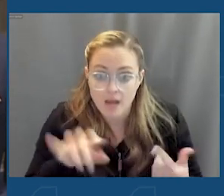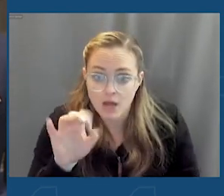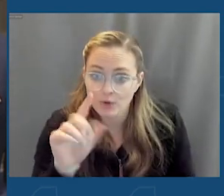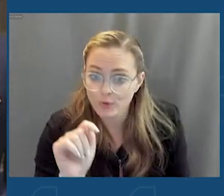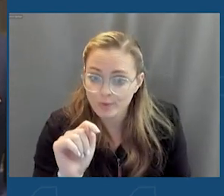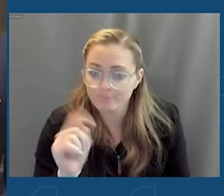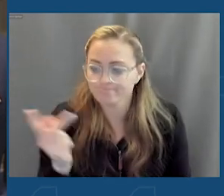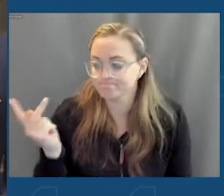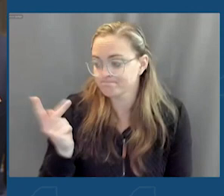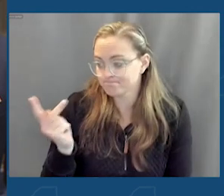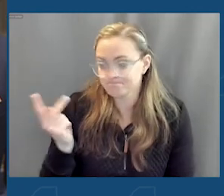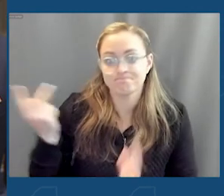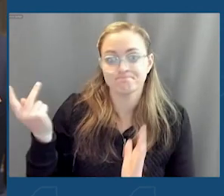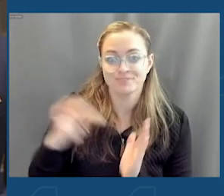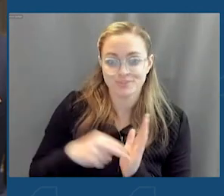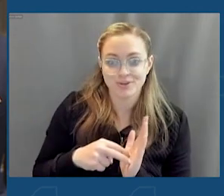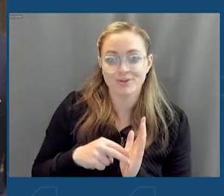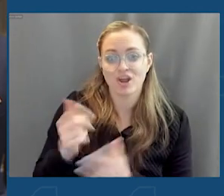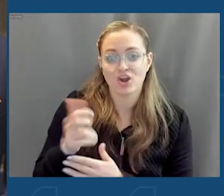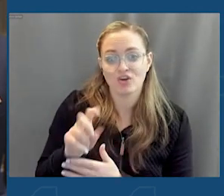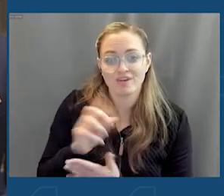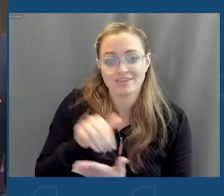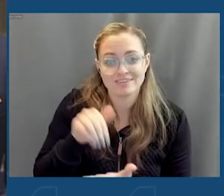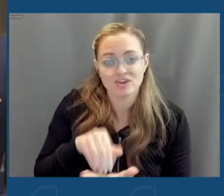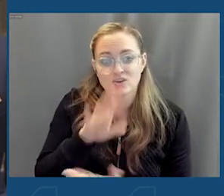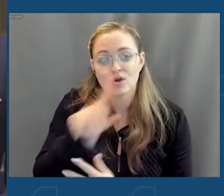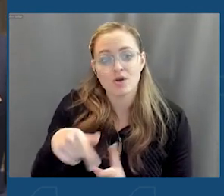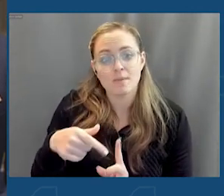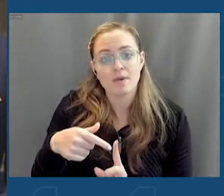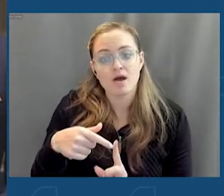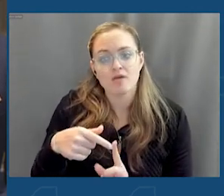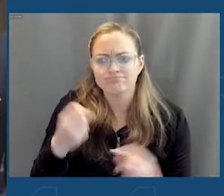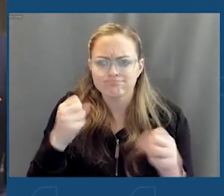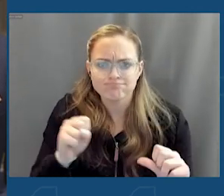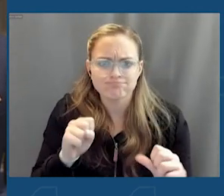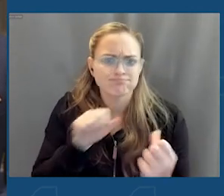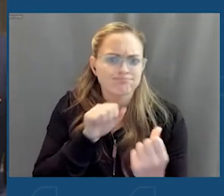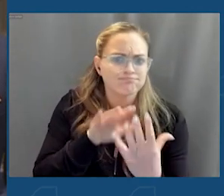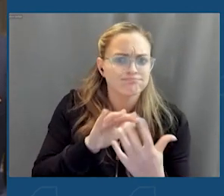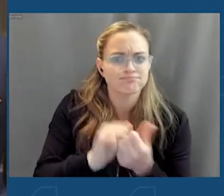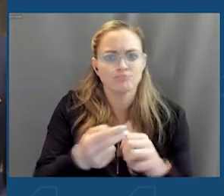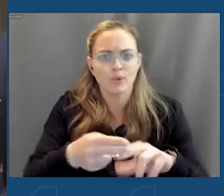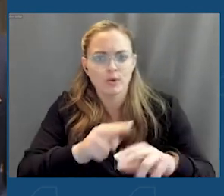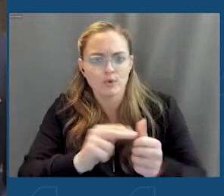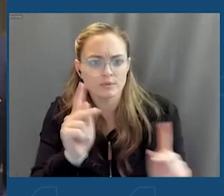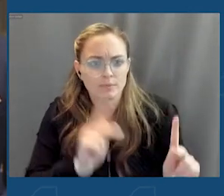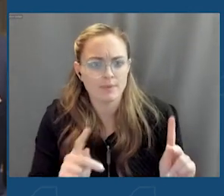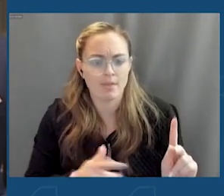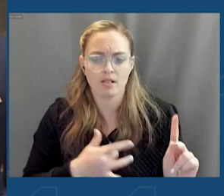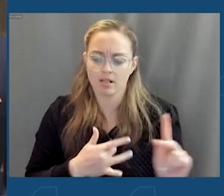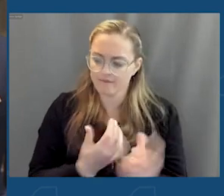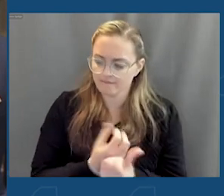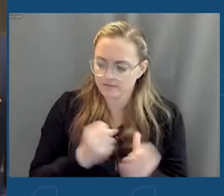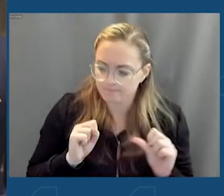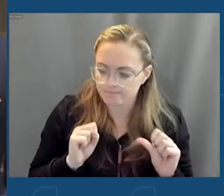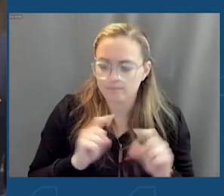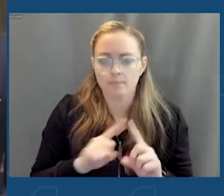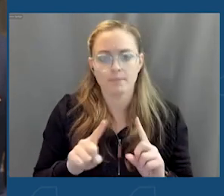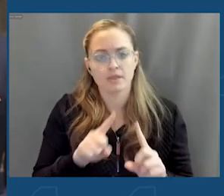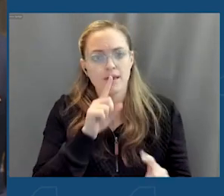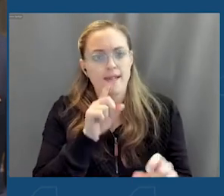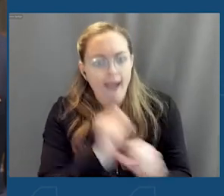and I stood Grand Central, talking about our strategy to increase people's sense of security, but also the